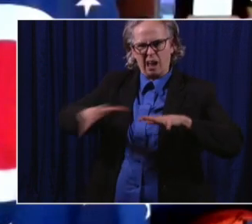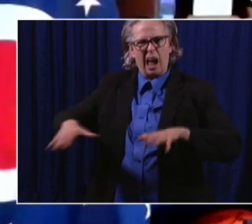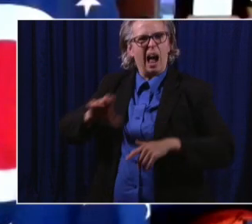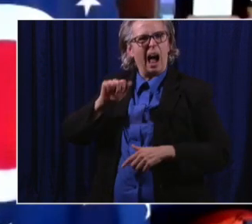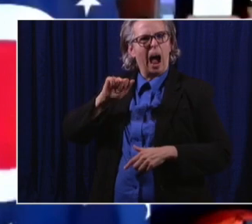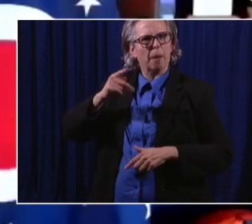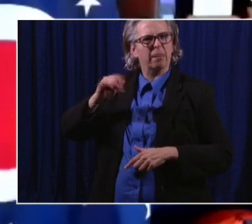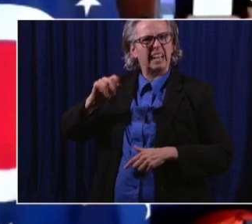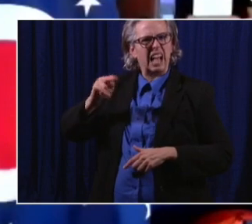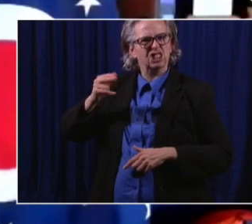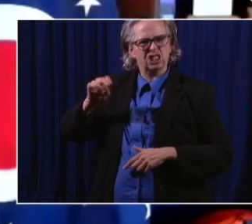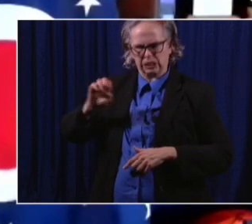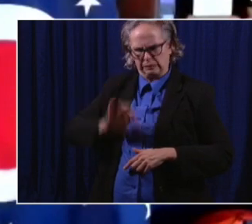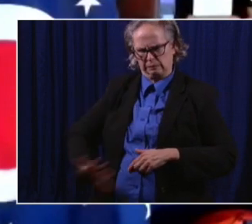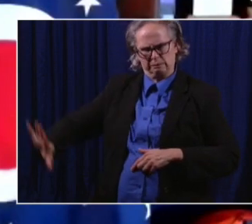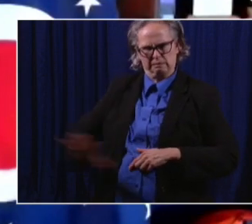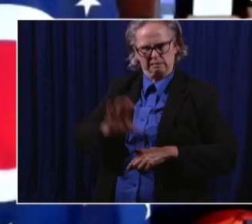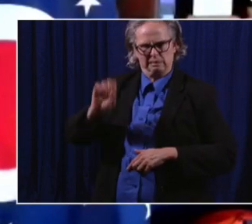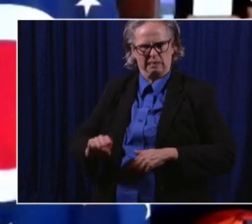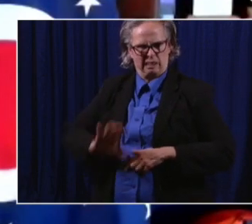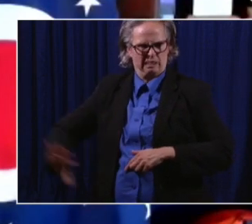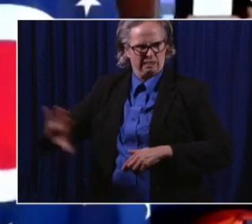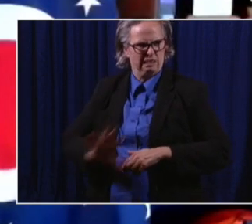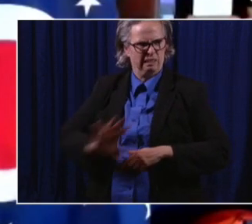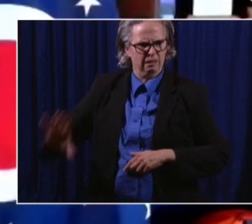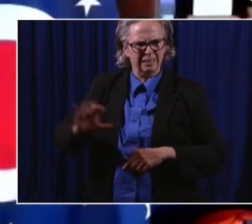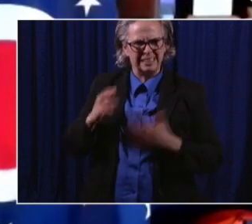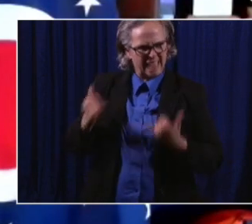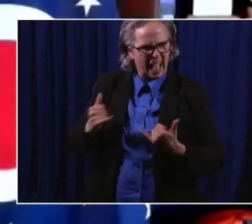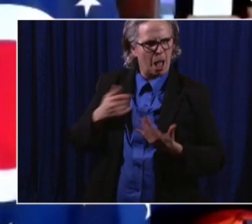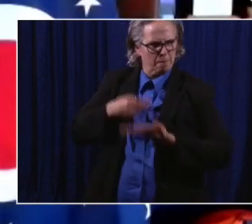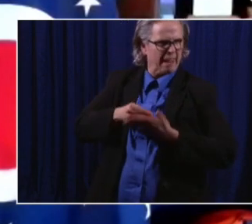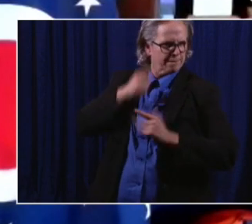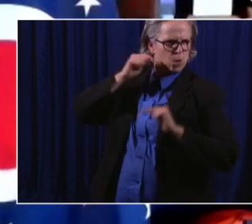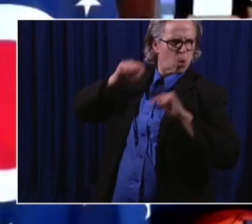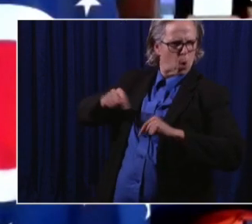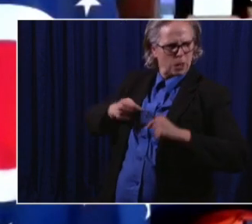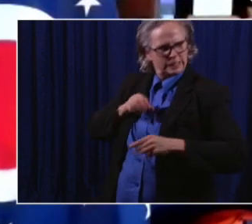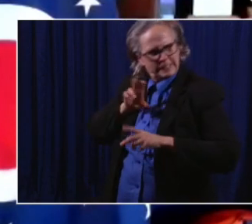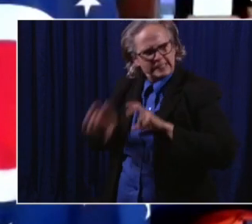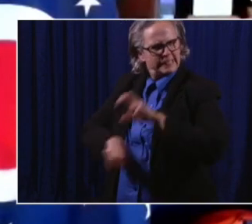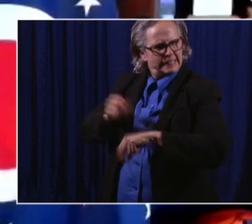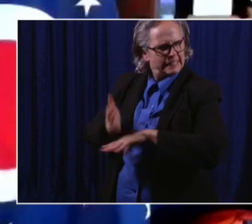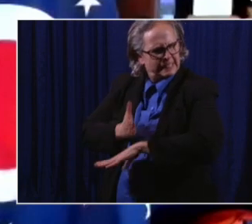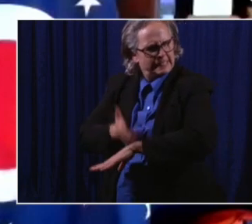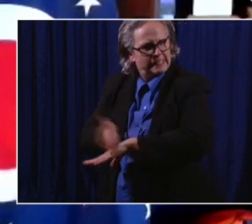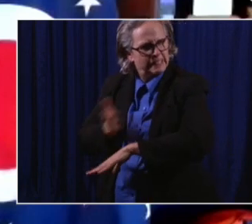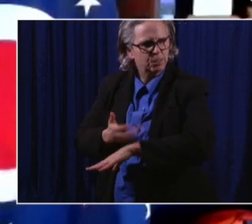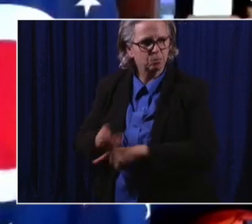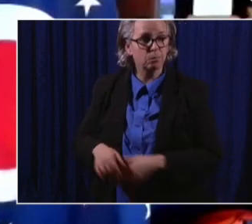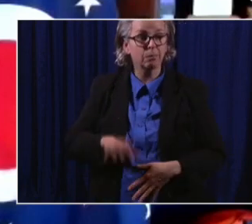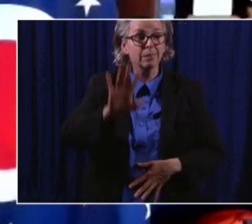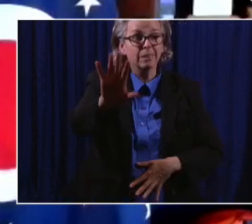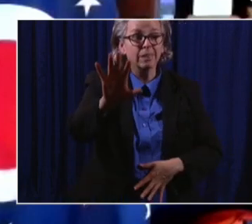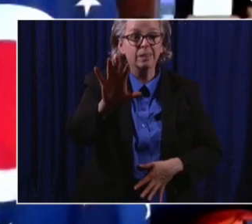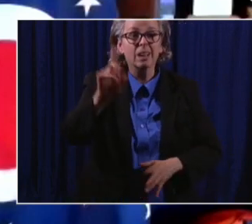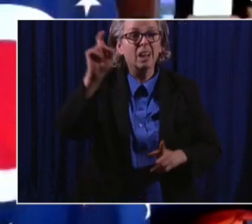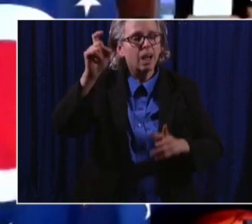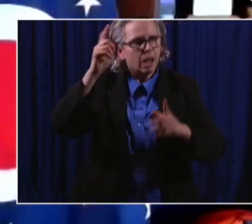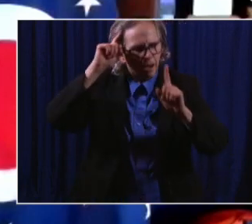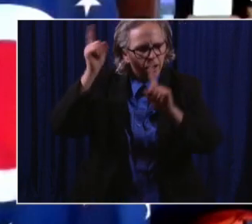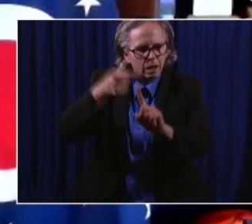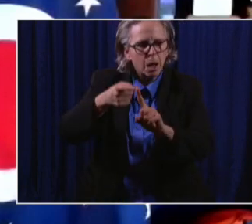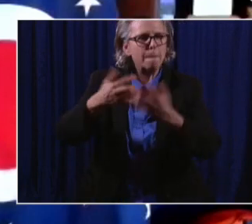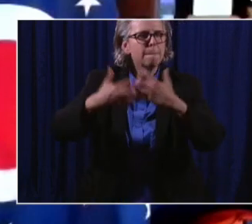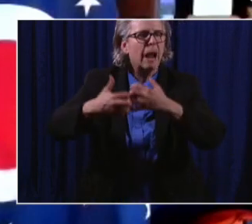We are announcing today that, or want to highlight today during Manufacturing Month, that there's a company in